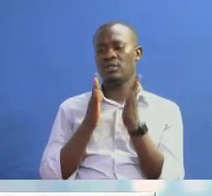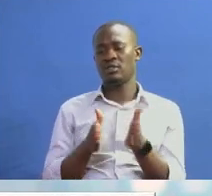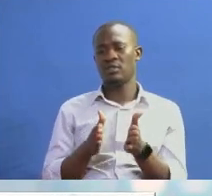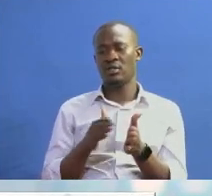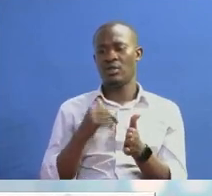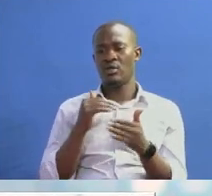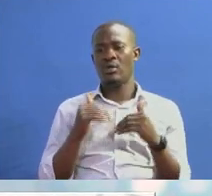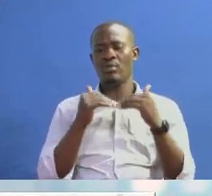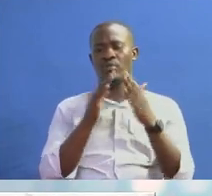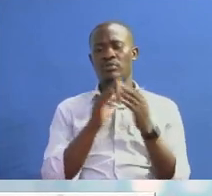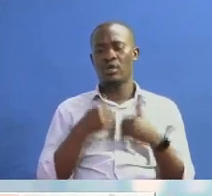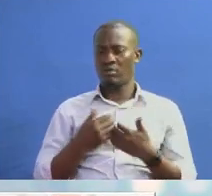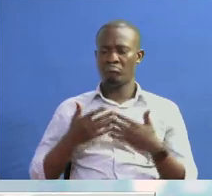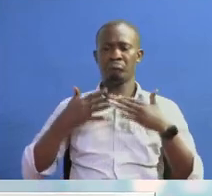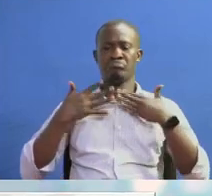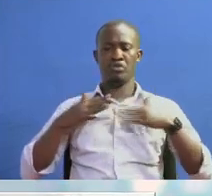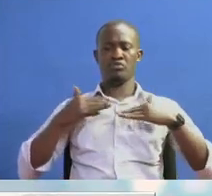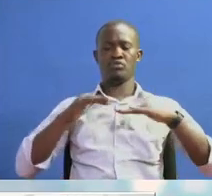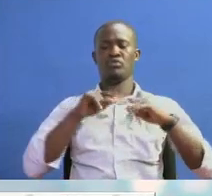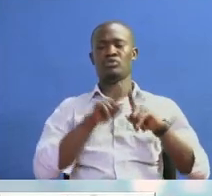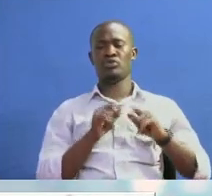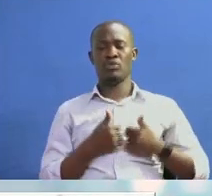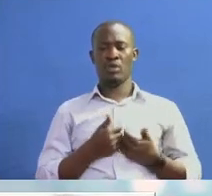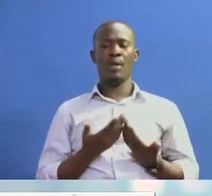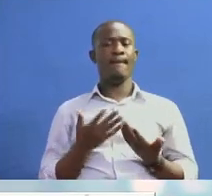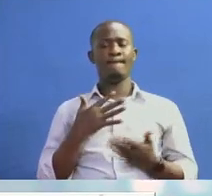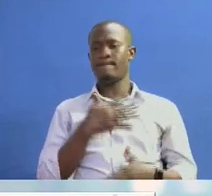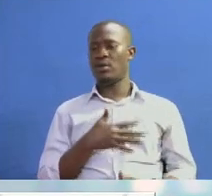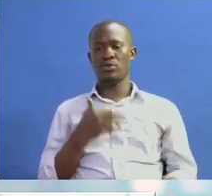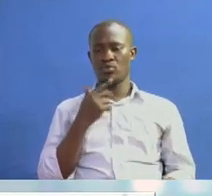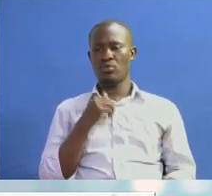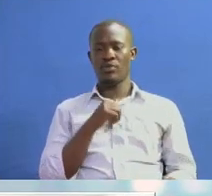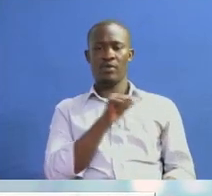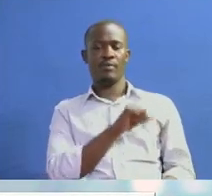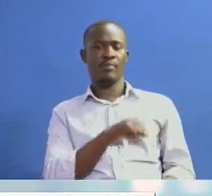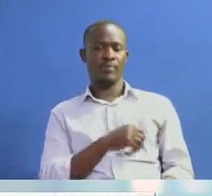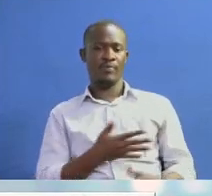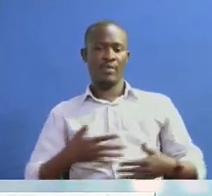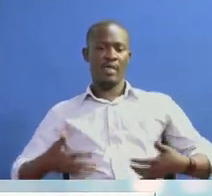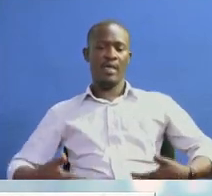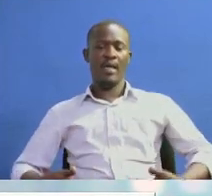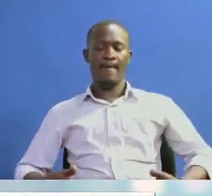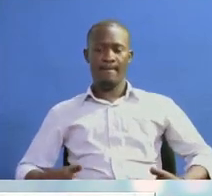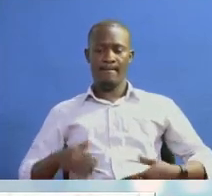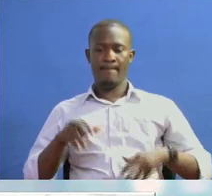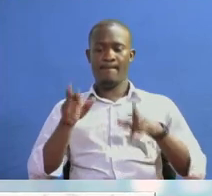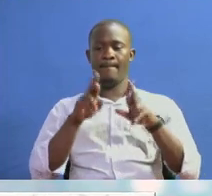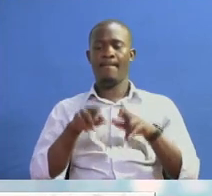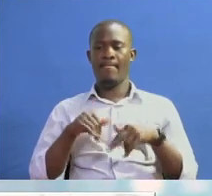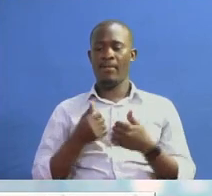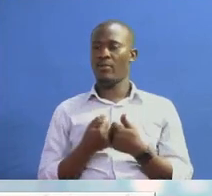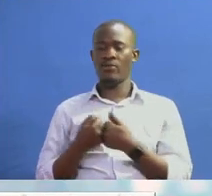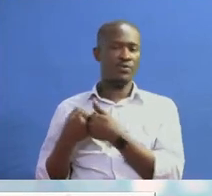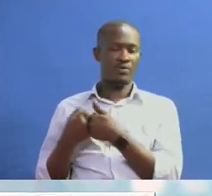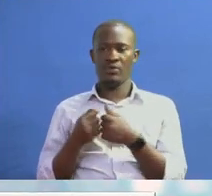promoting Samburu Conservation area are Maasai. So kindly, whoever is in that authority, as young people from this region, mm-hmm. we are suffered.